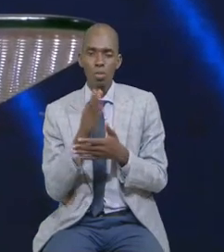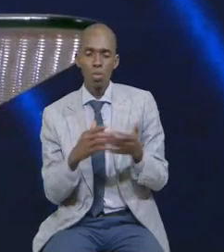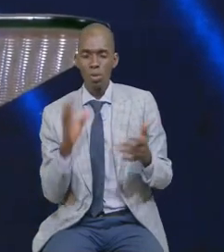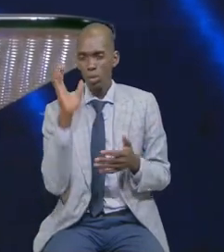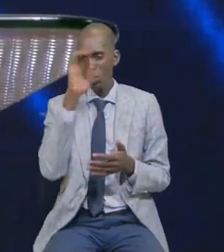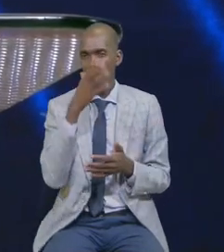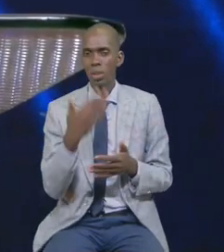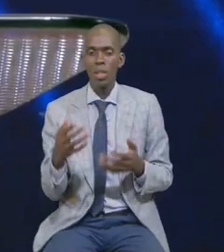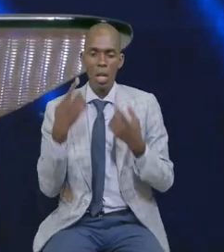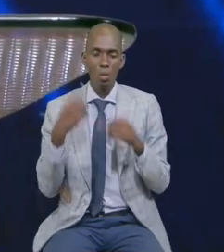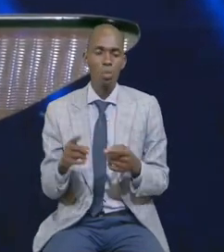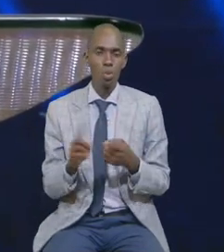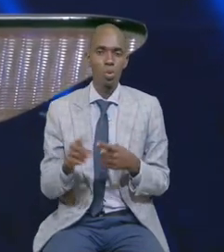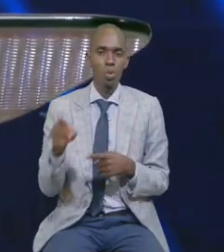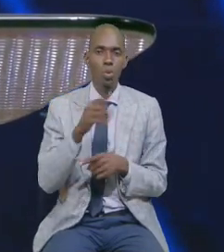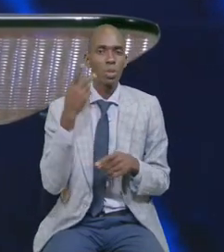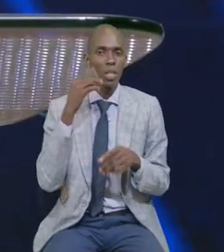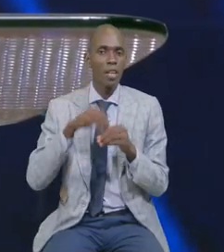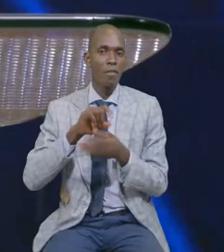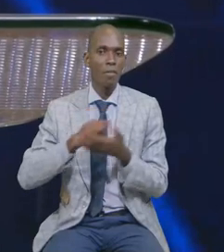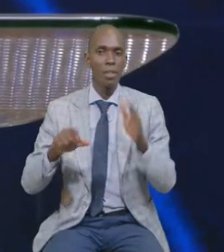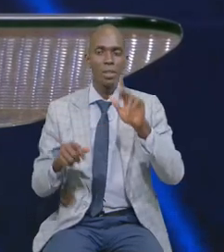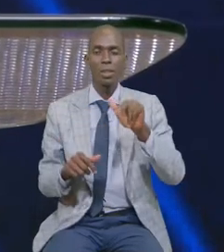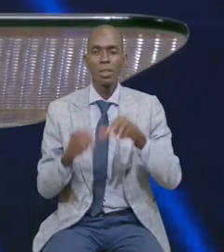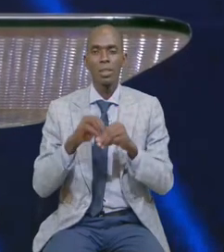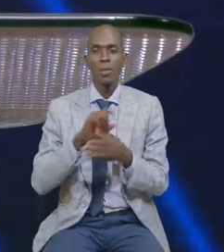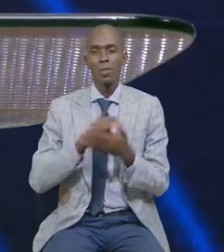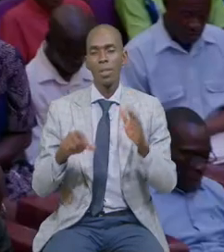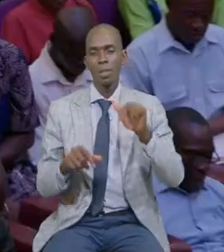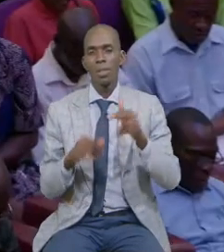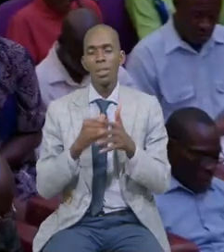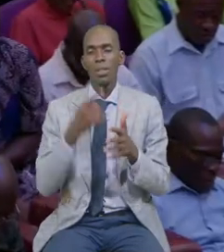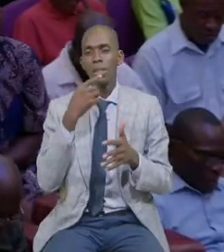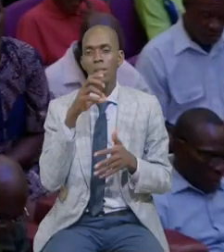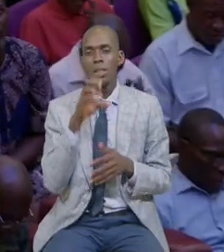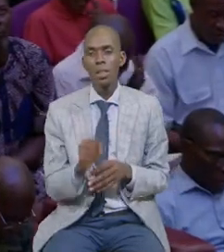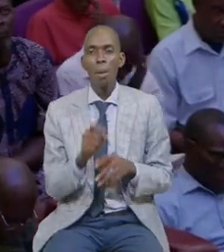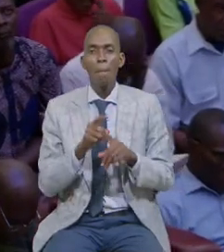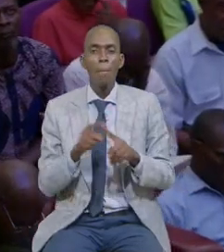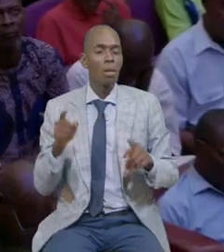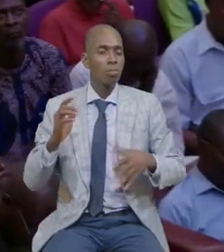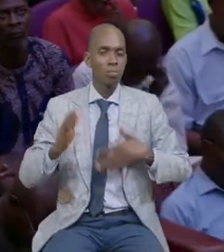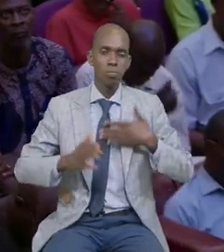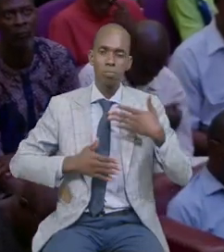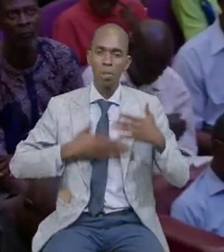happened unto you. Look at verse 13. In verse 13 it says, but rejoice. Many people murmur,